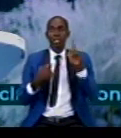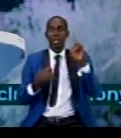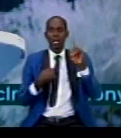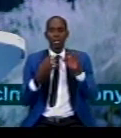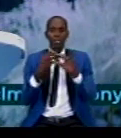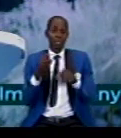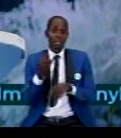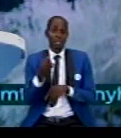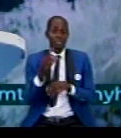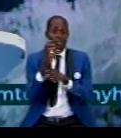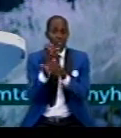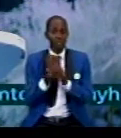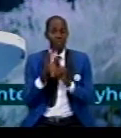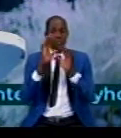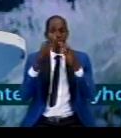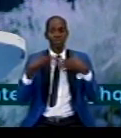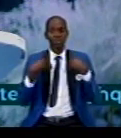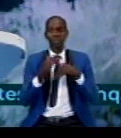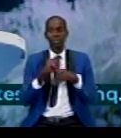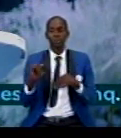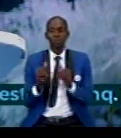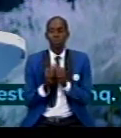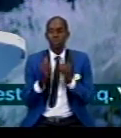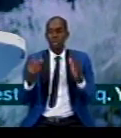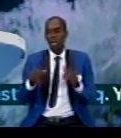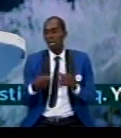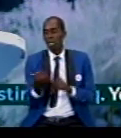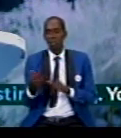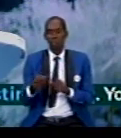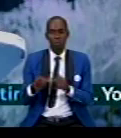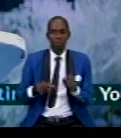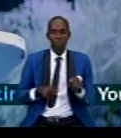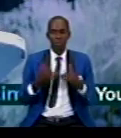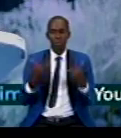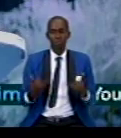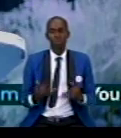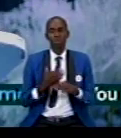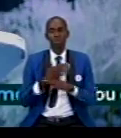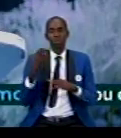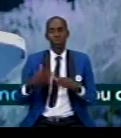totally healed. Praise the Lord." Hallelujah. Abner Mercy from YouTube wrote,